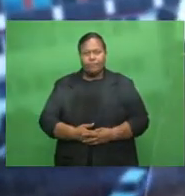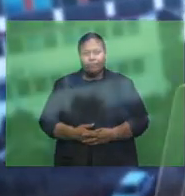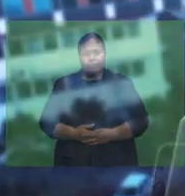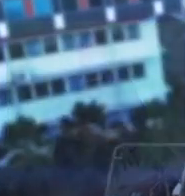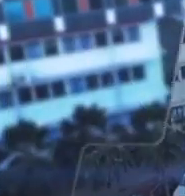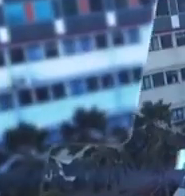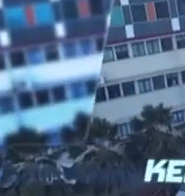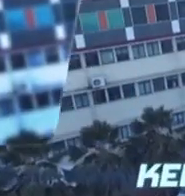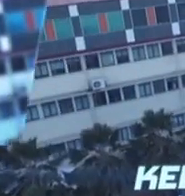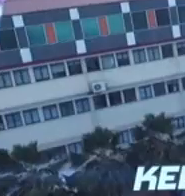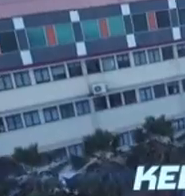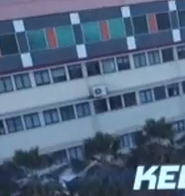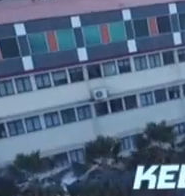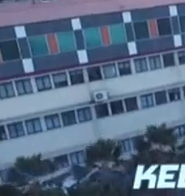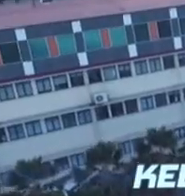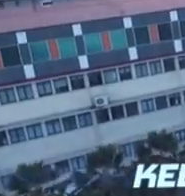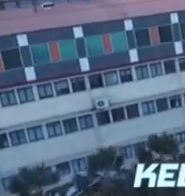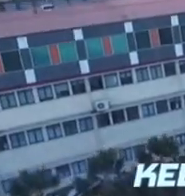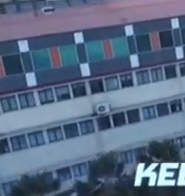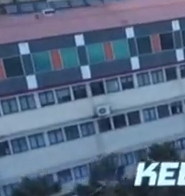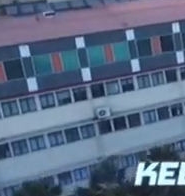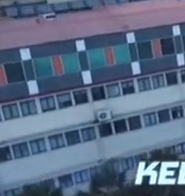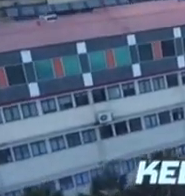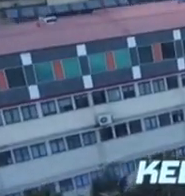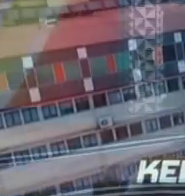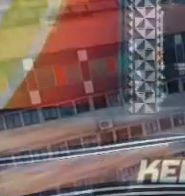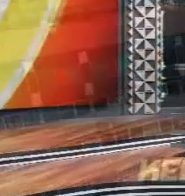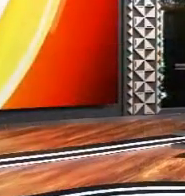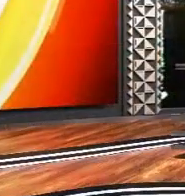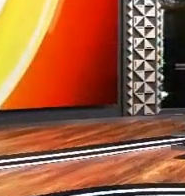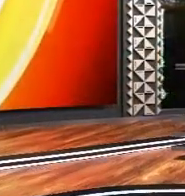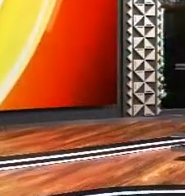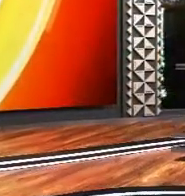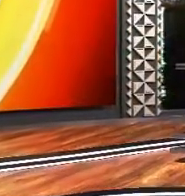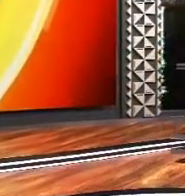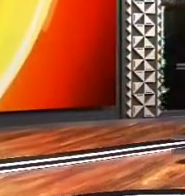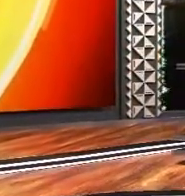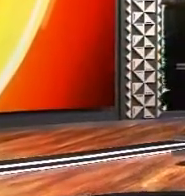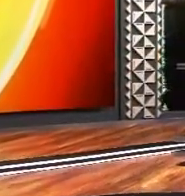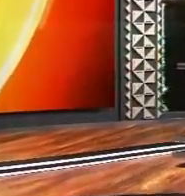From the studios of FBC Suva, Jackie Spate.